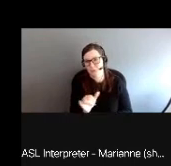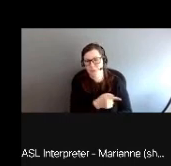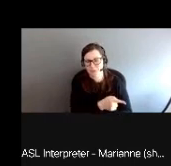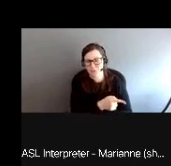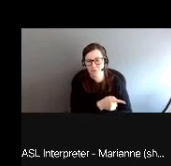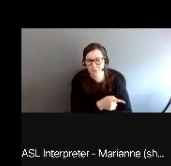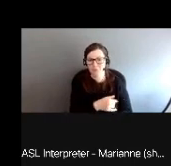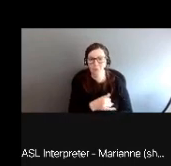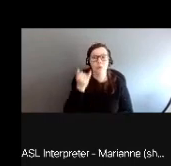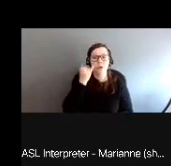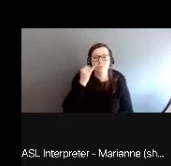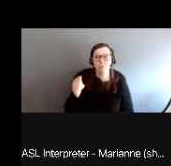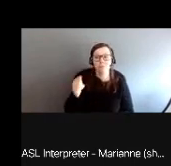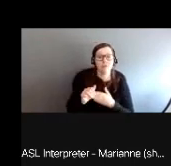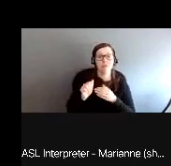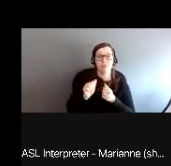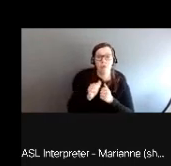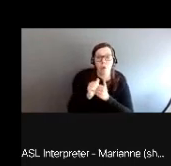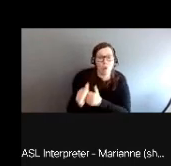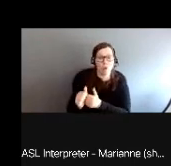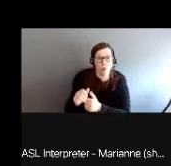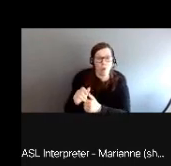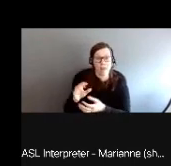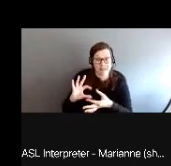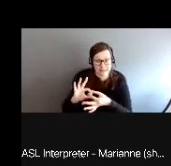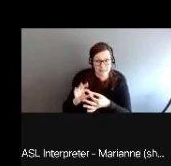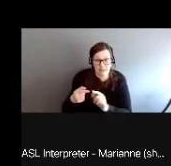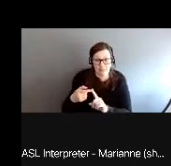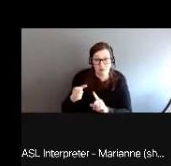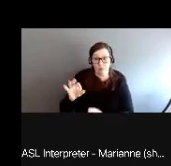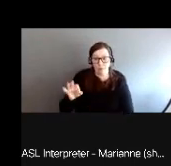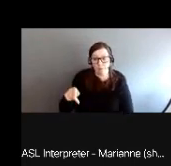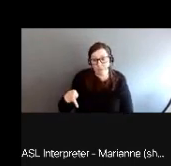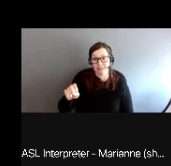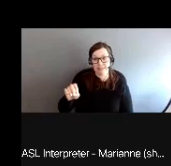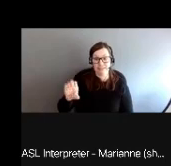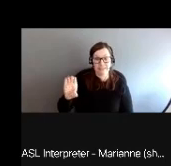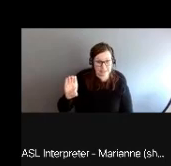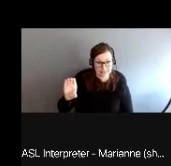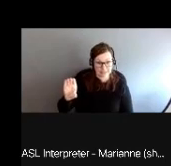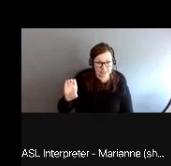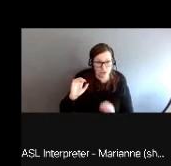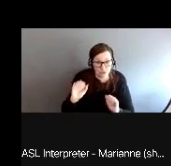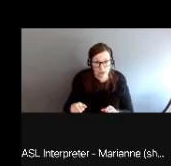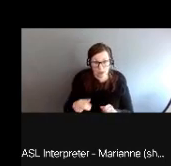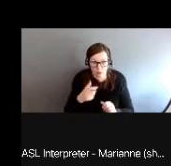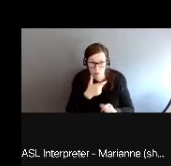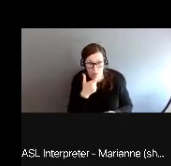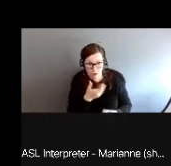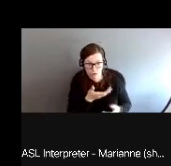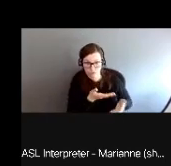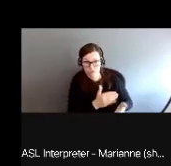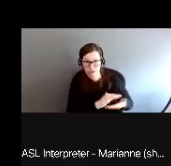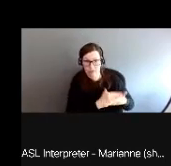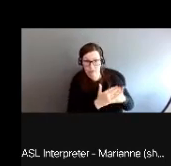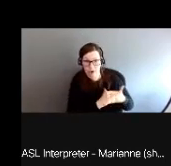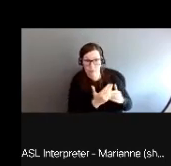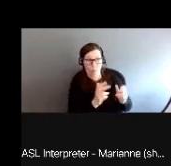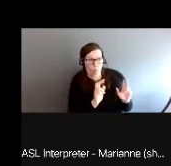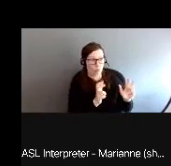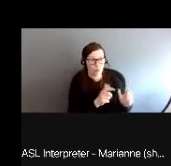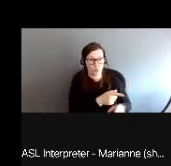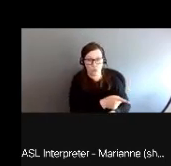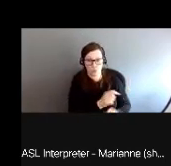Learning Center, you could see, you could watch it online, and you can go and create your account online now directly through laptop and desktop